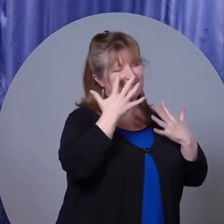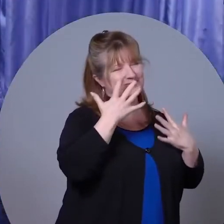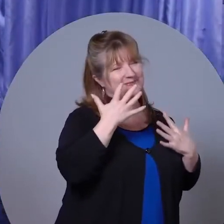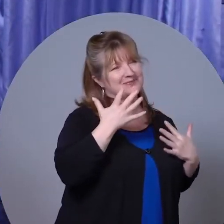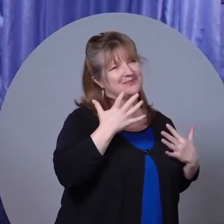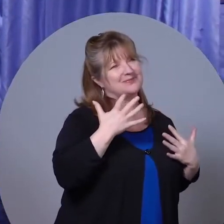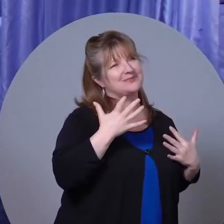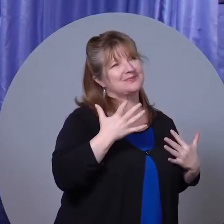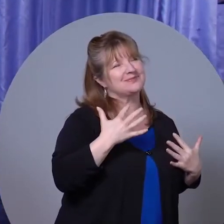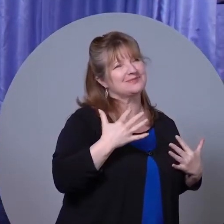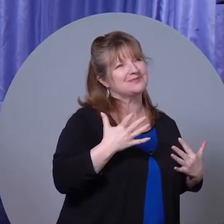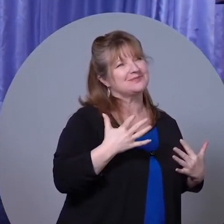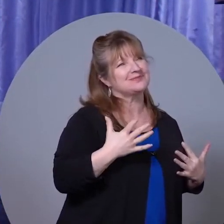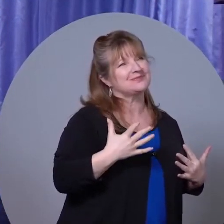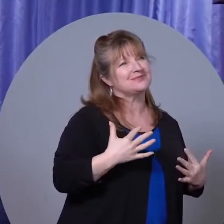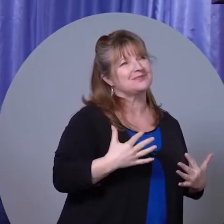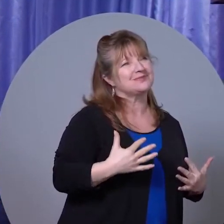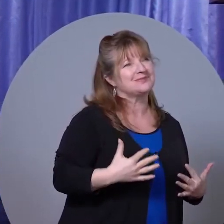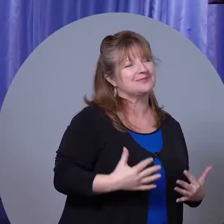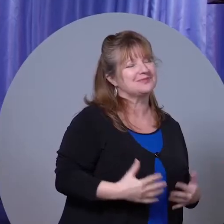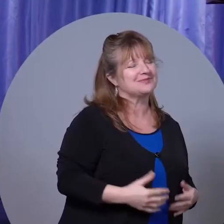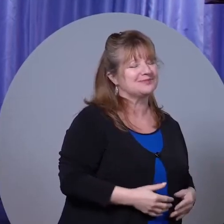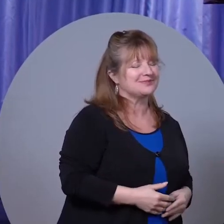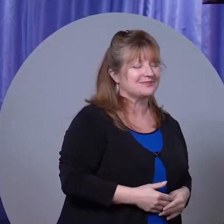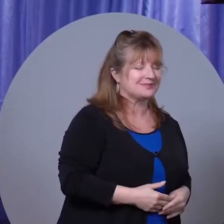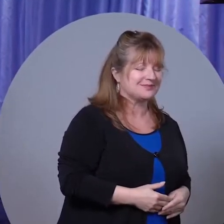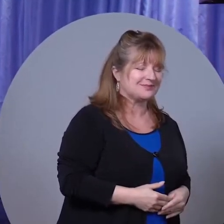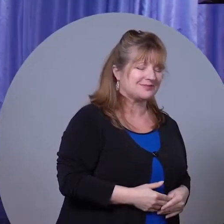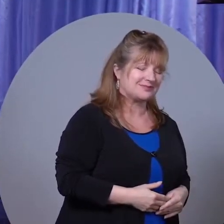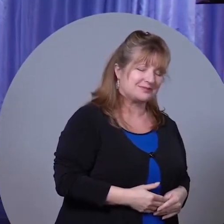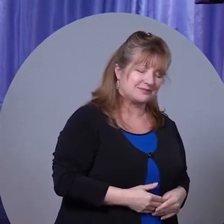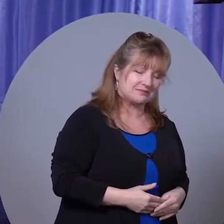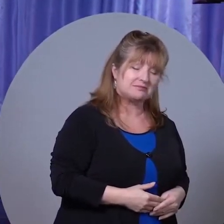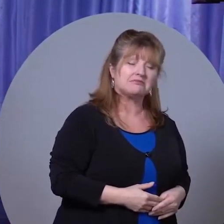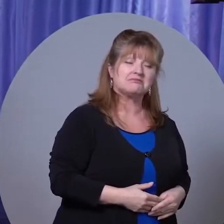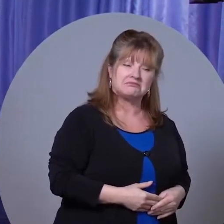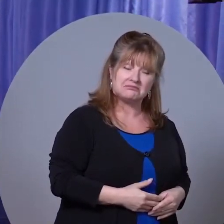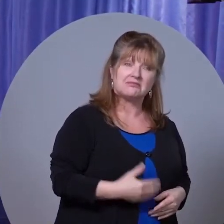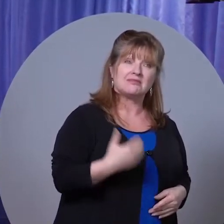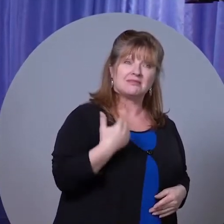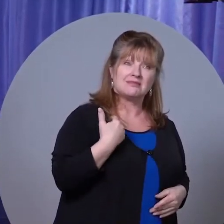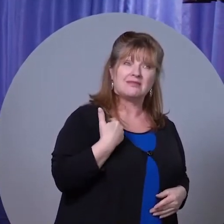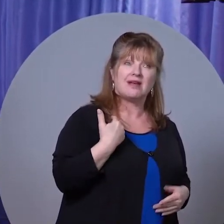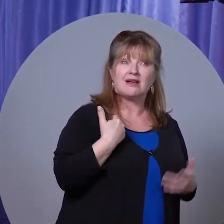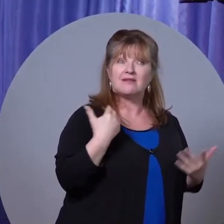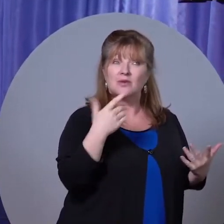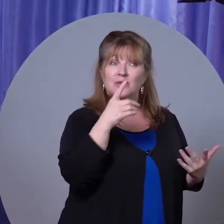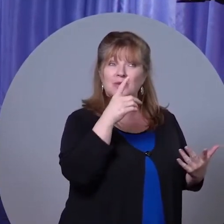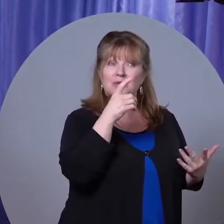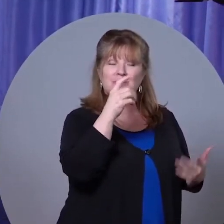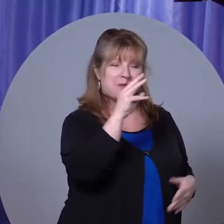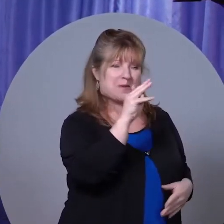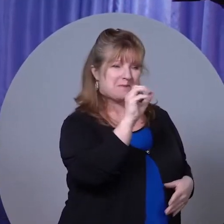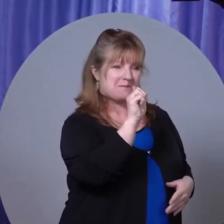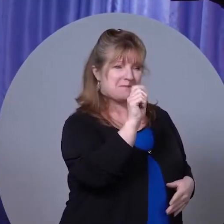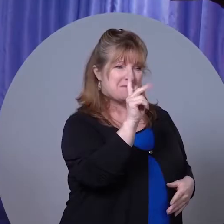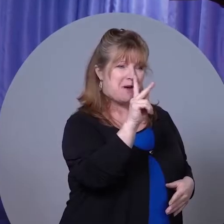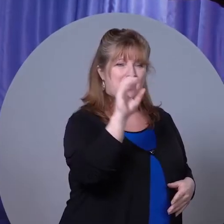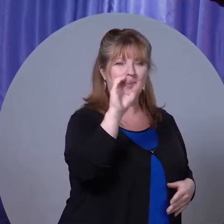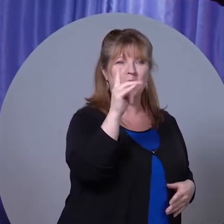Nationally celebrated blog, Feasting at Home, Sylvia uses her gorgeous photography, writing, and